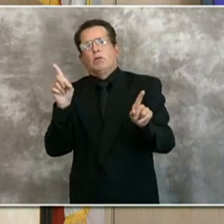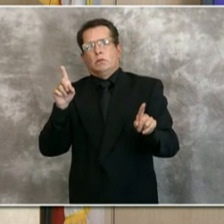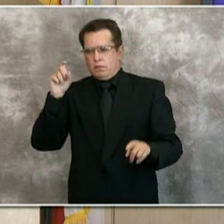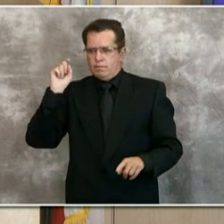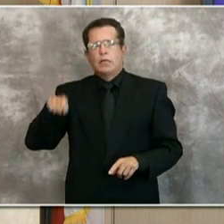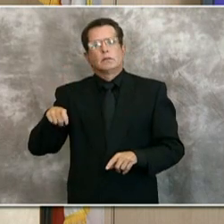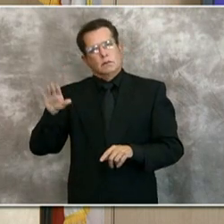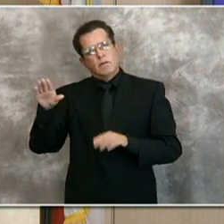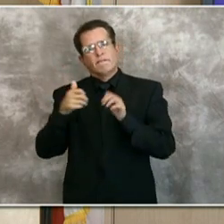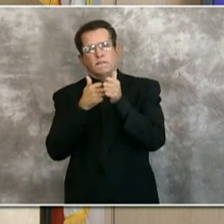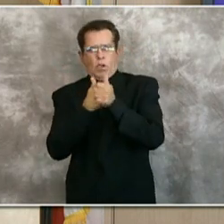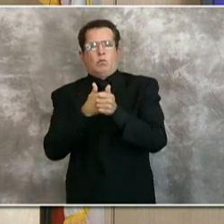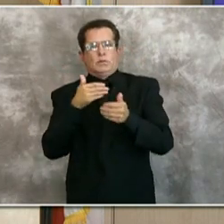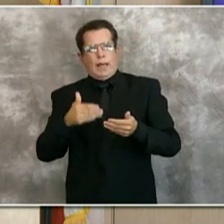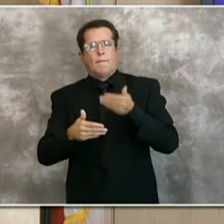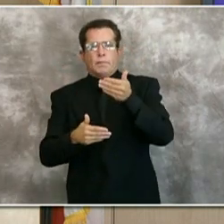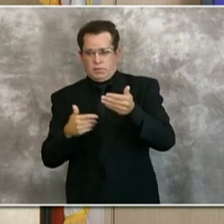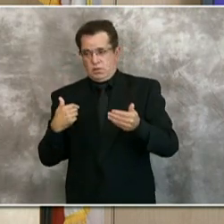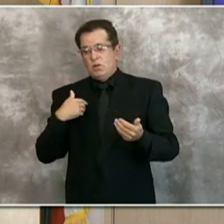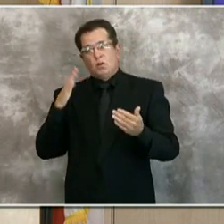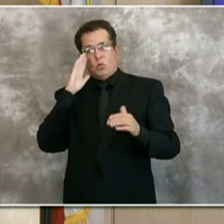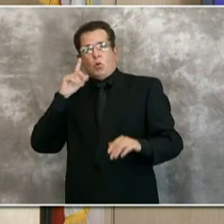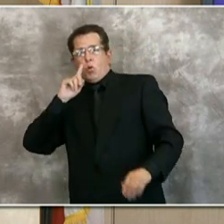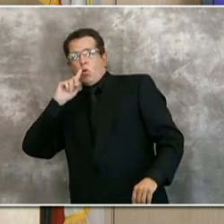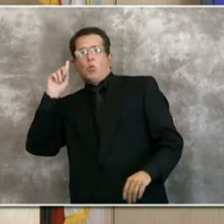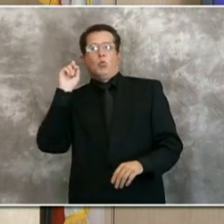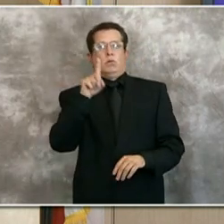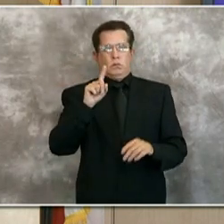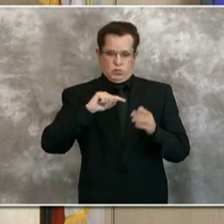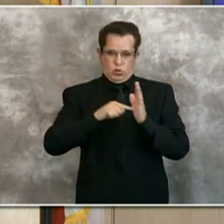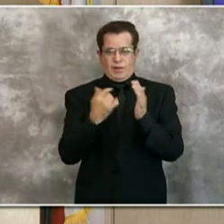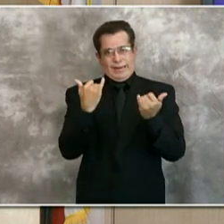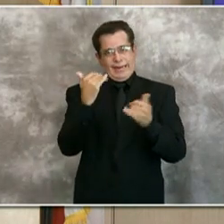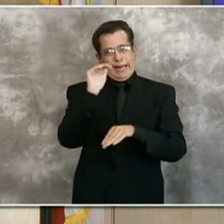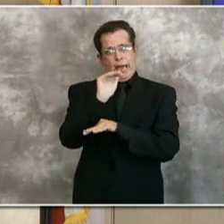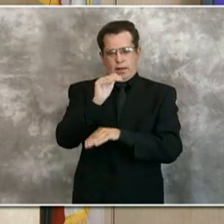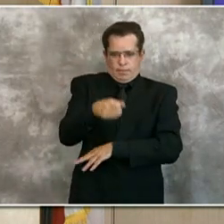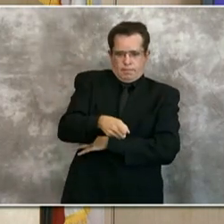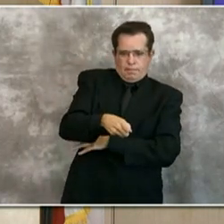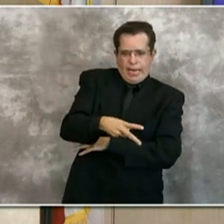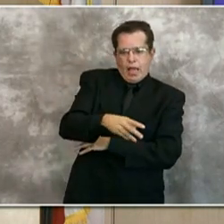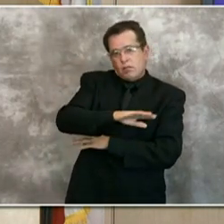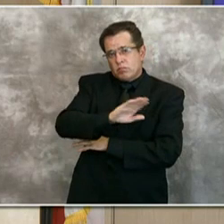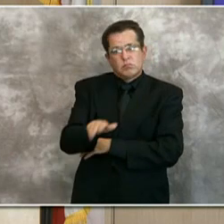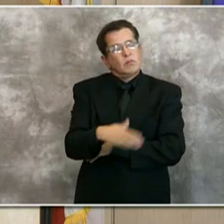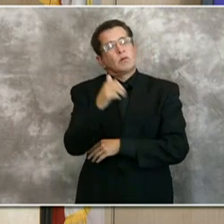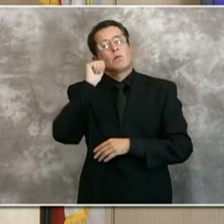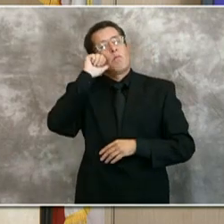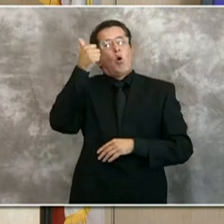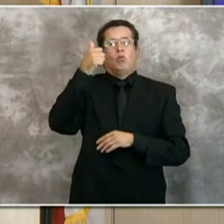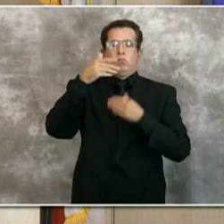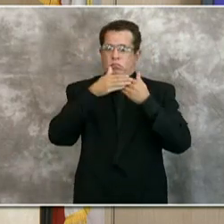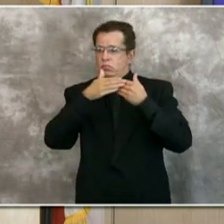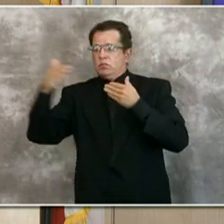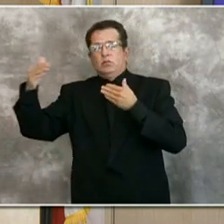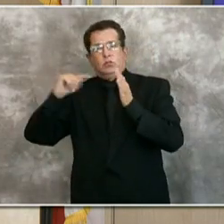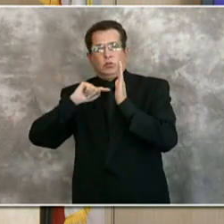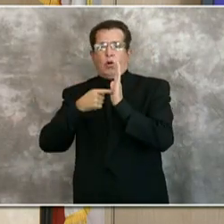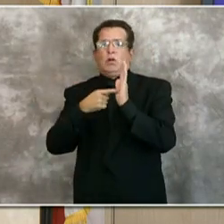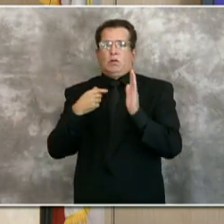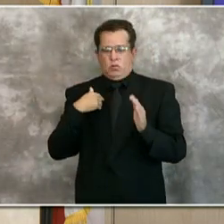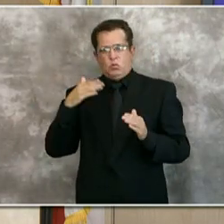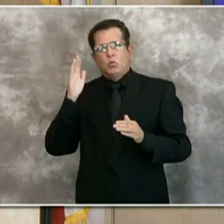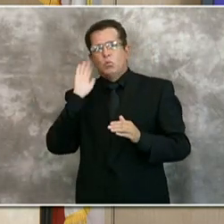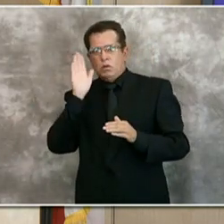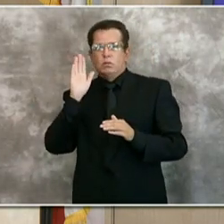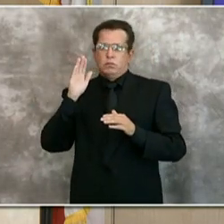should take. That order will go into effect at midnight tonight, and so that will be in effect starting tomorrow. And we will communicate that